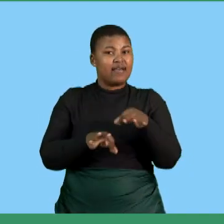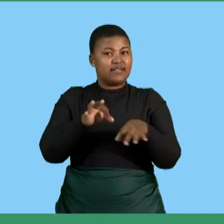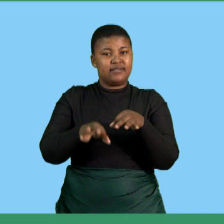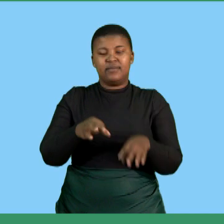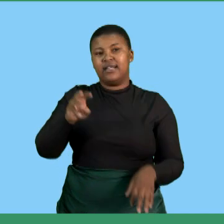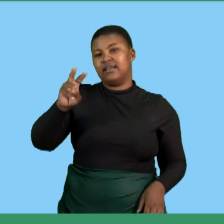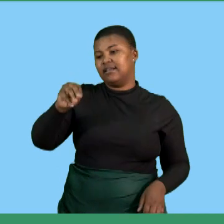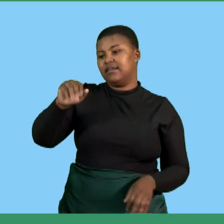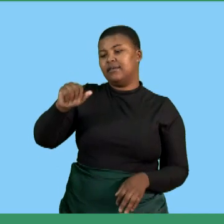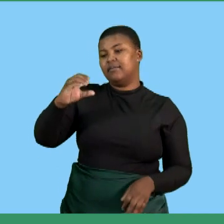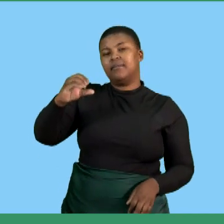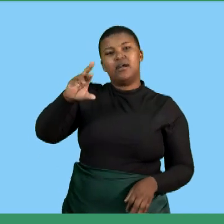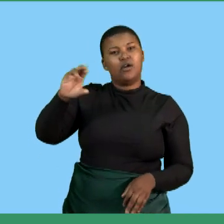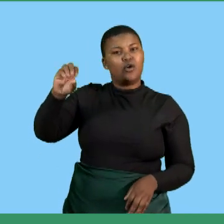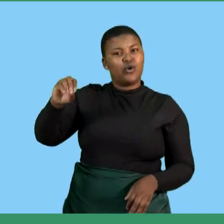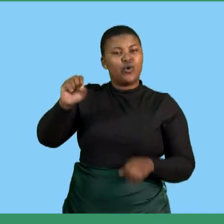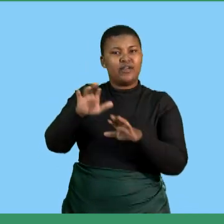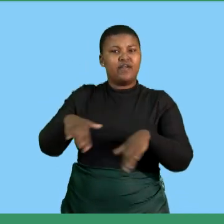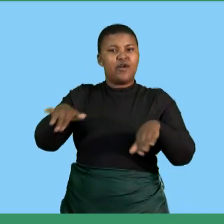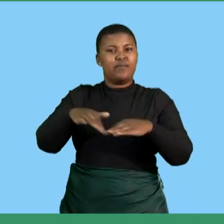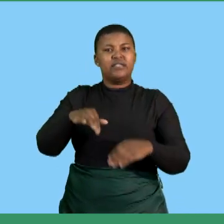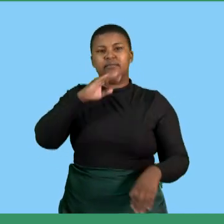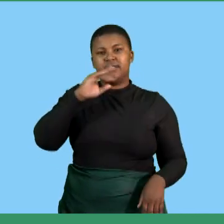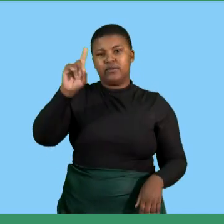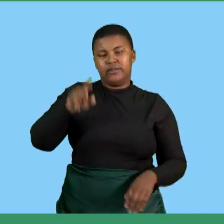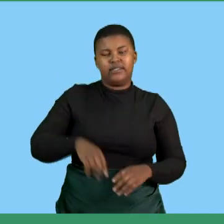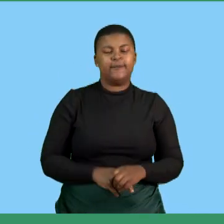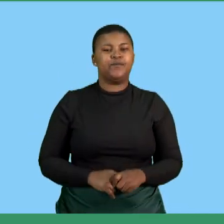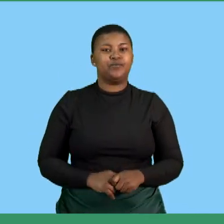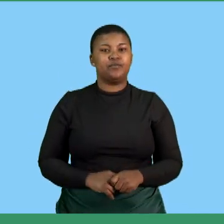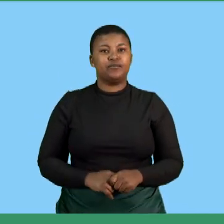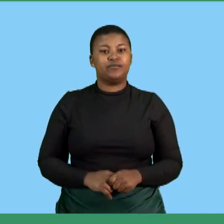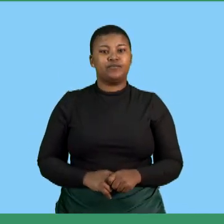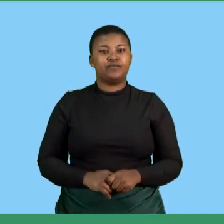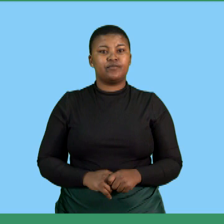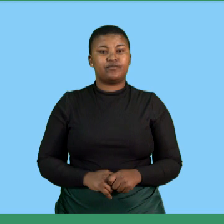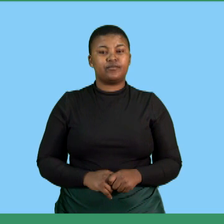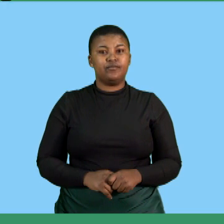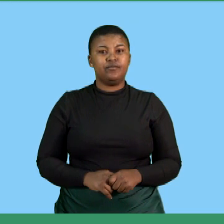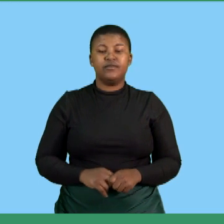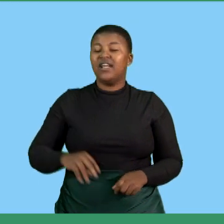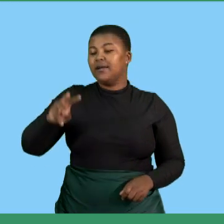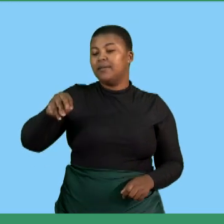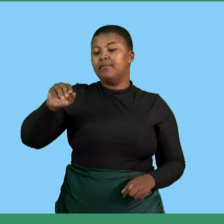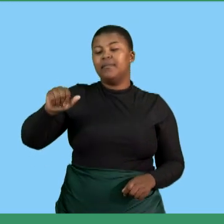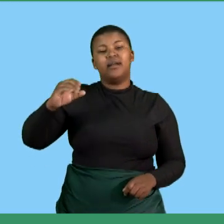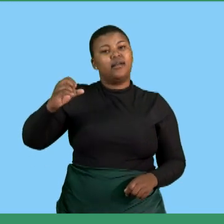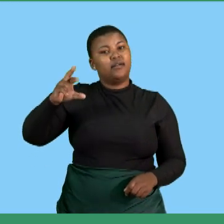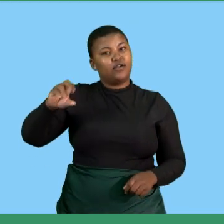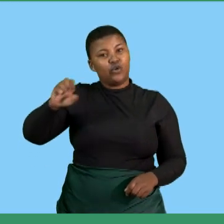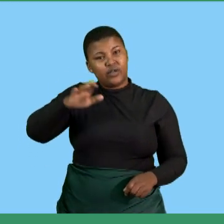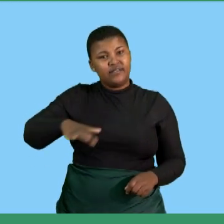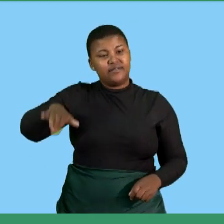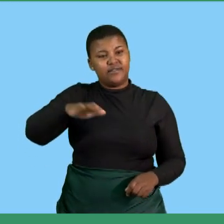course, define the term or define the macro environment. So of course then the macro environment